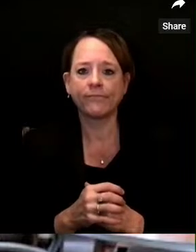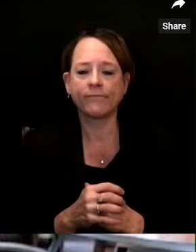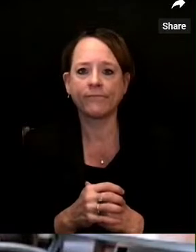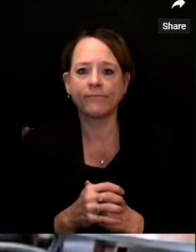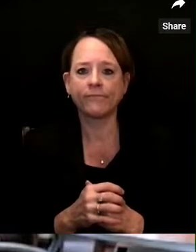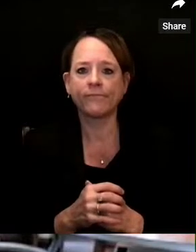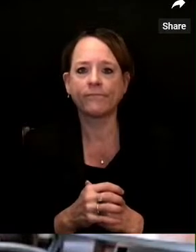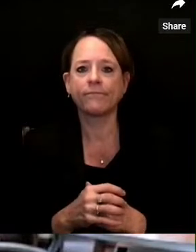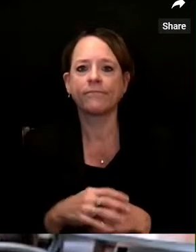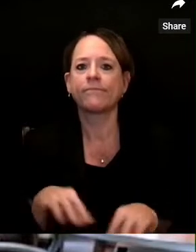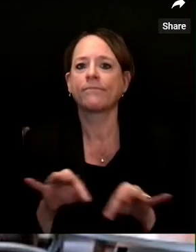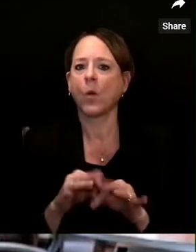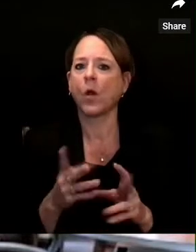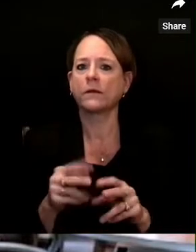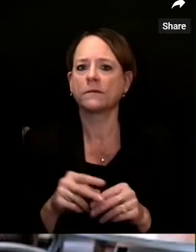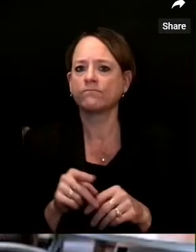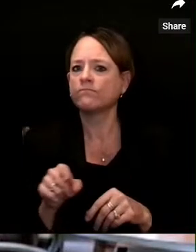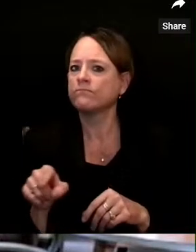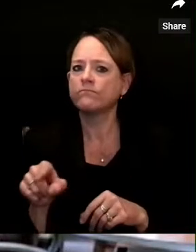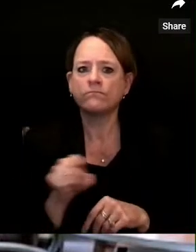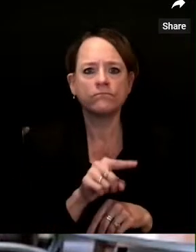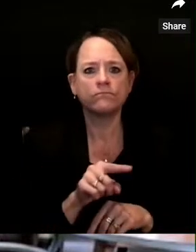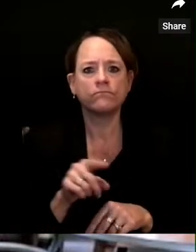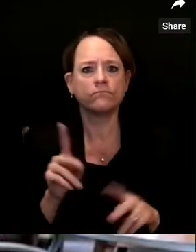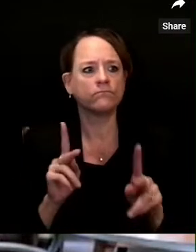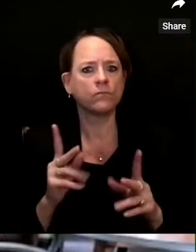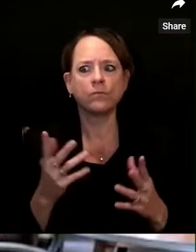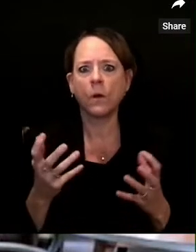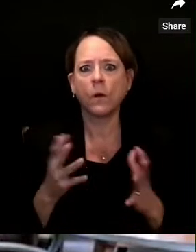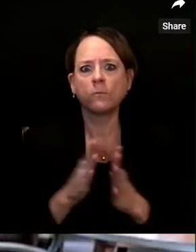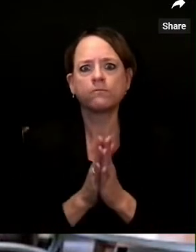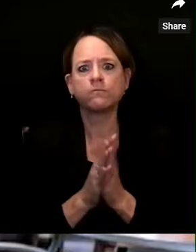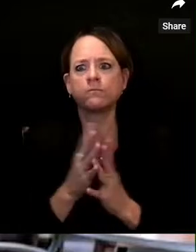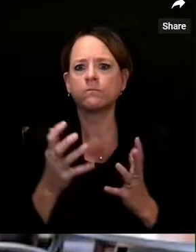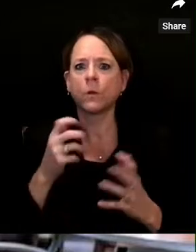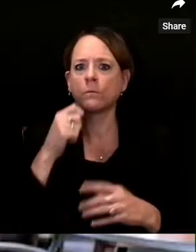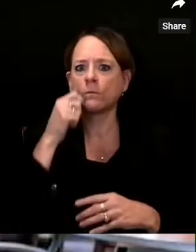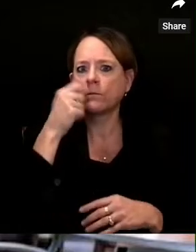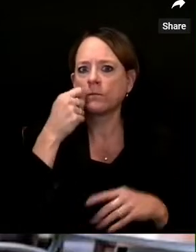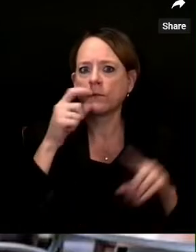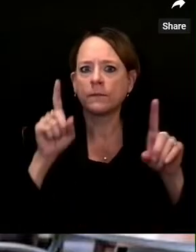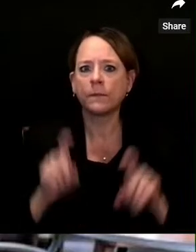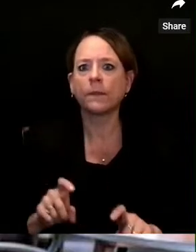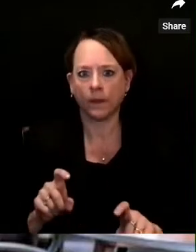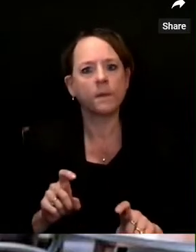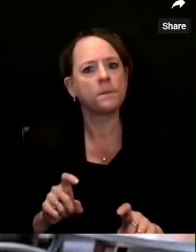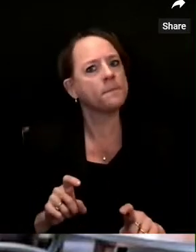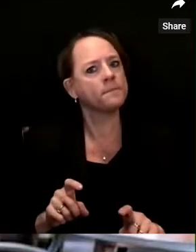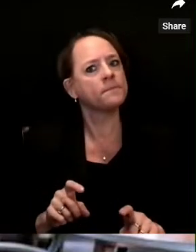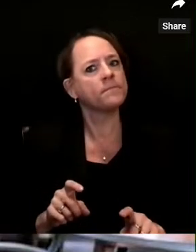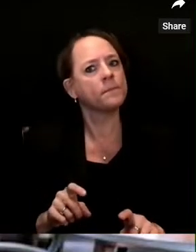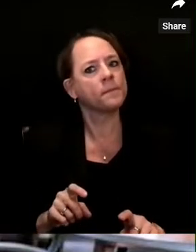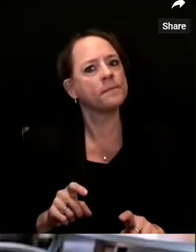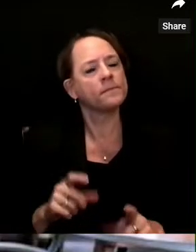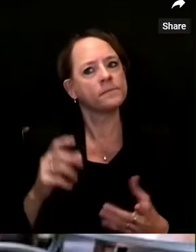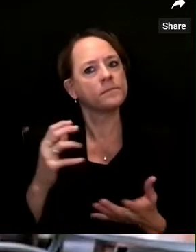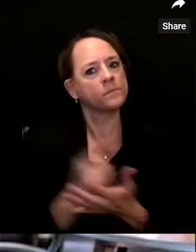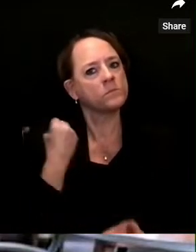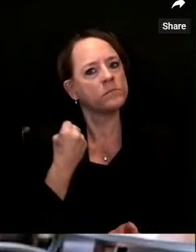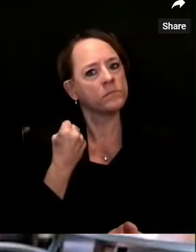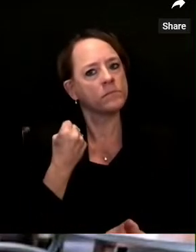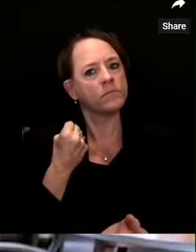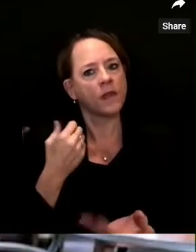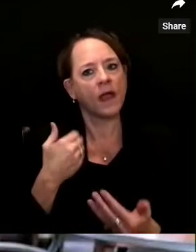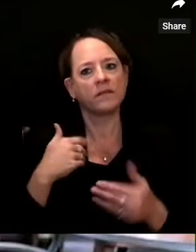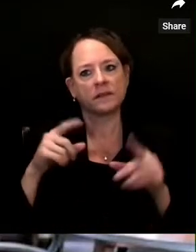COVID test, first thing to remember is that there are at-home tests that are available. The self-administered tests,